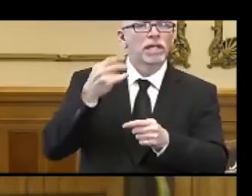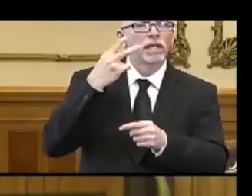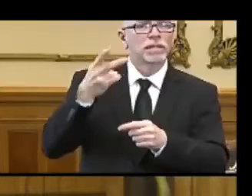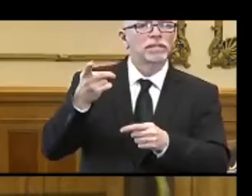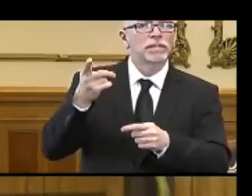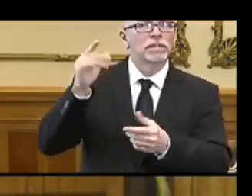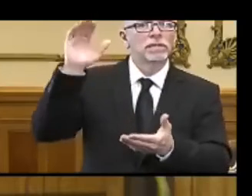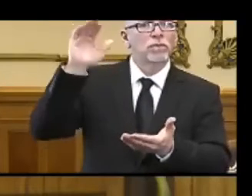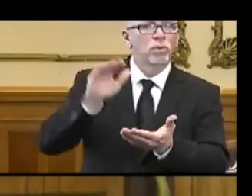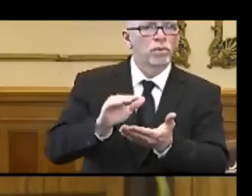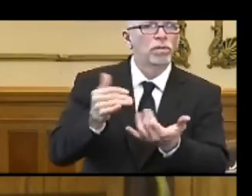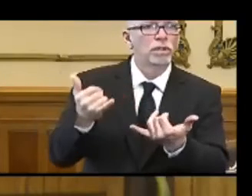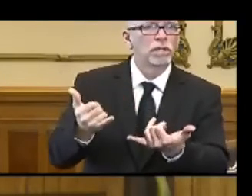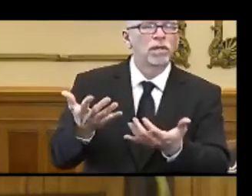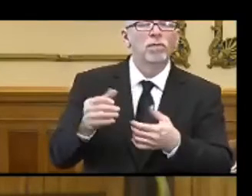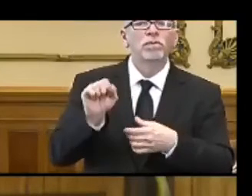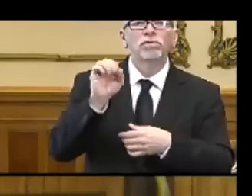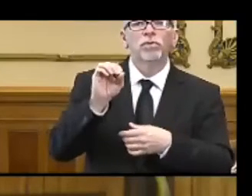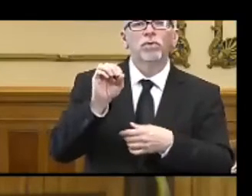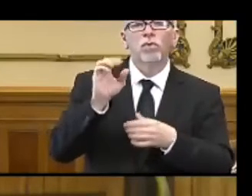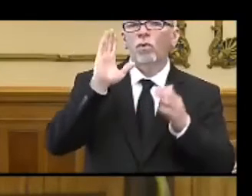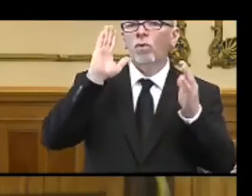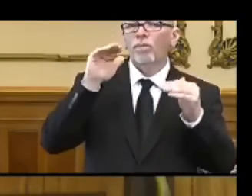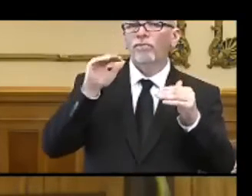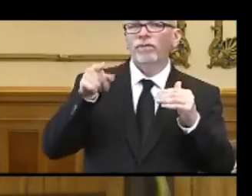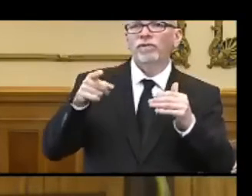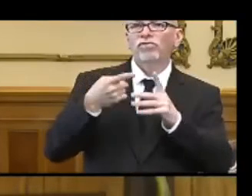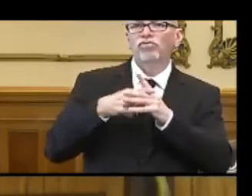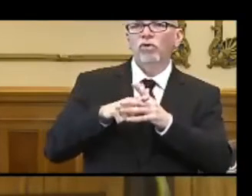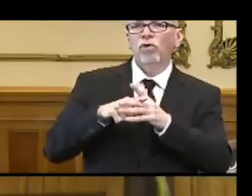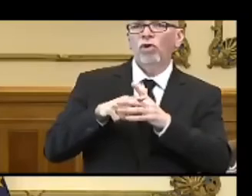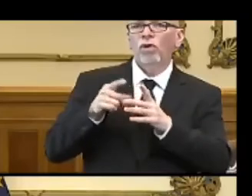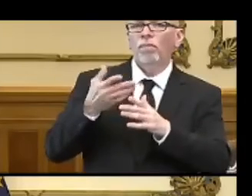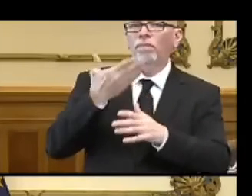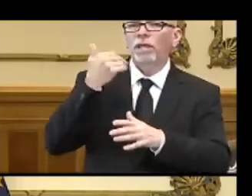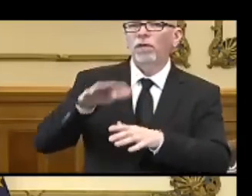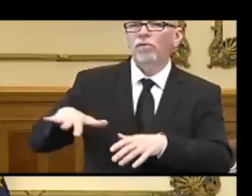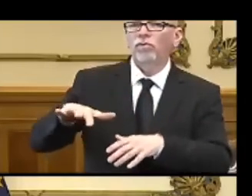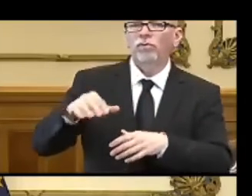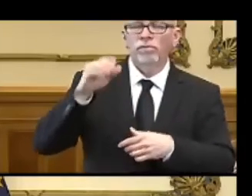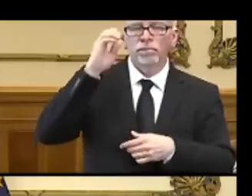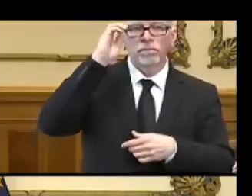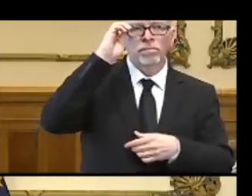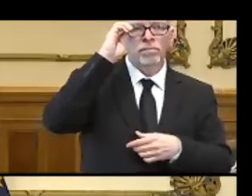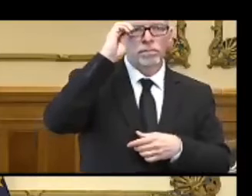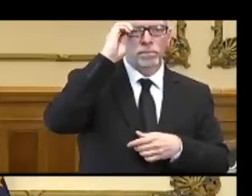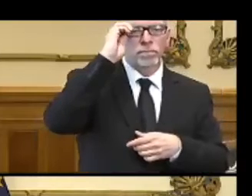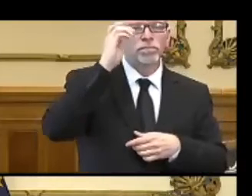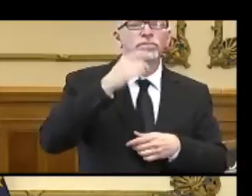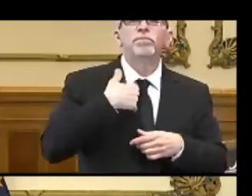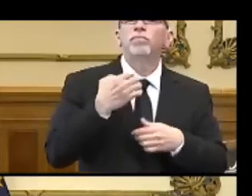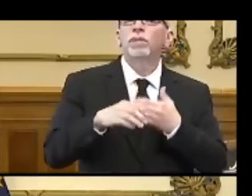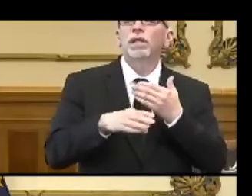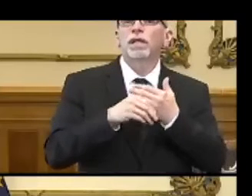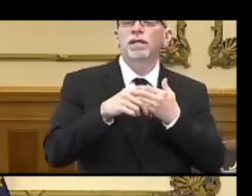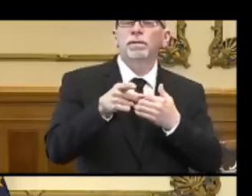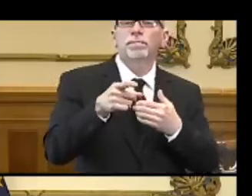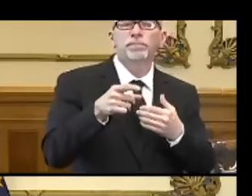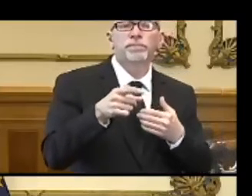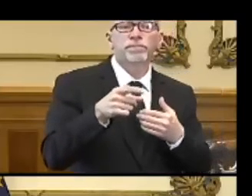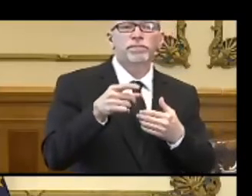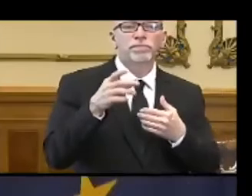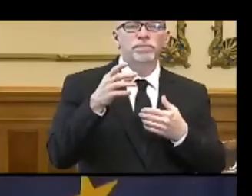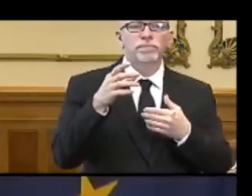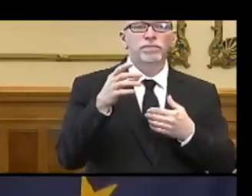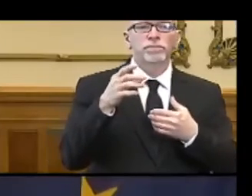significant declines now with that. So hopefully that is starting to look better. Yeah, and I would just add that, and by no